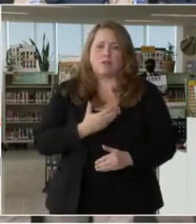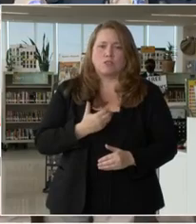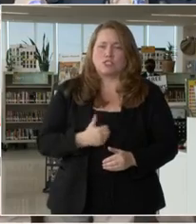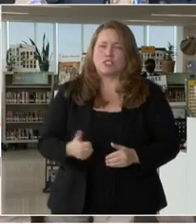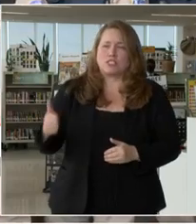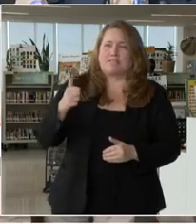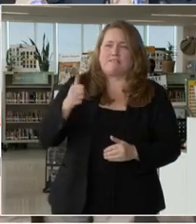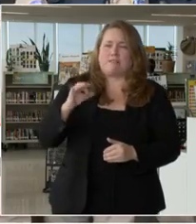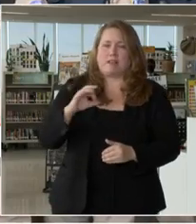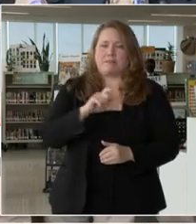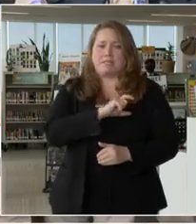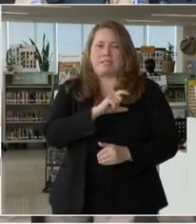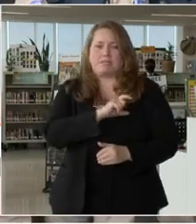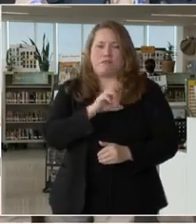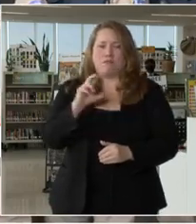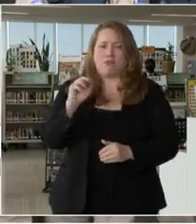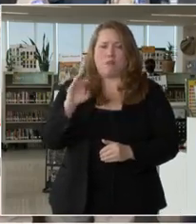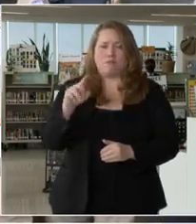Police, Robert Conti.